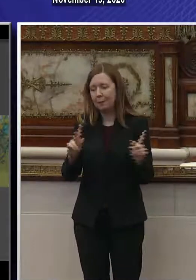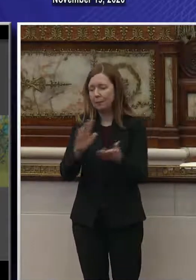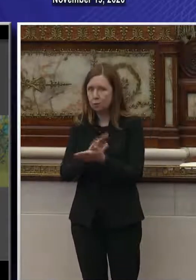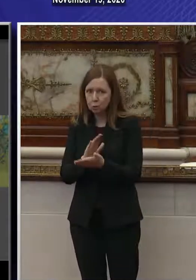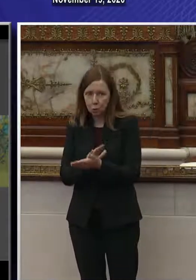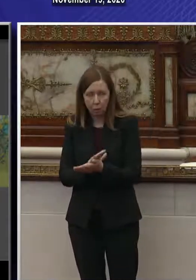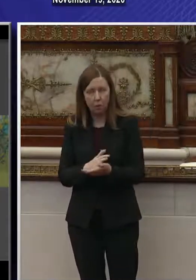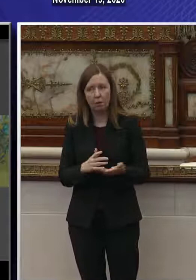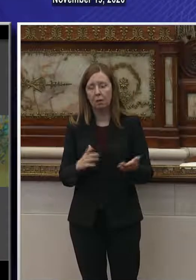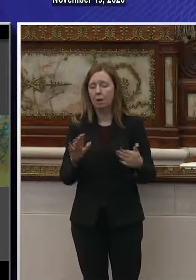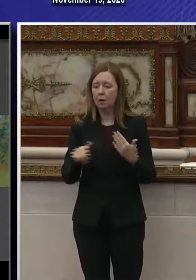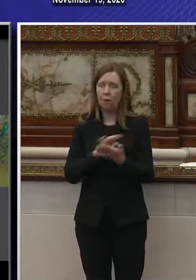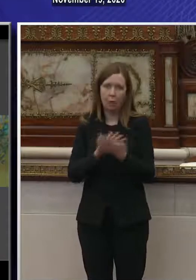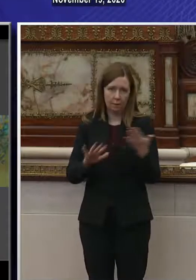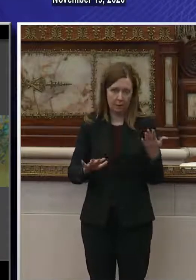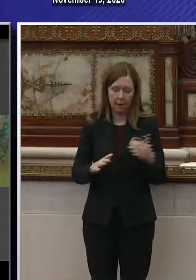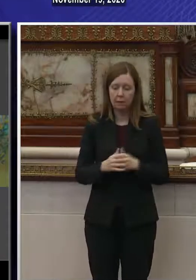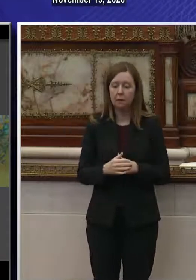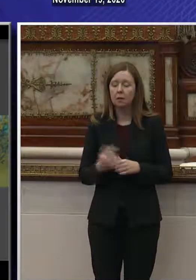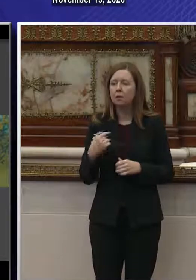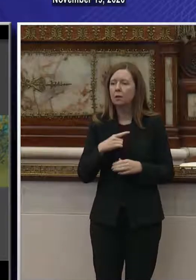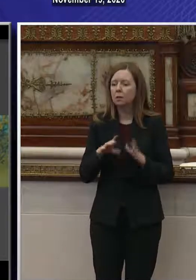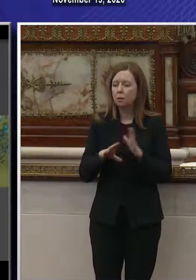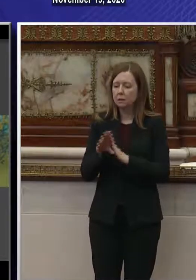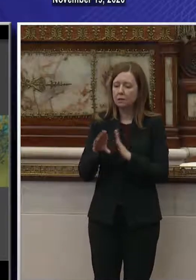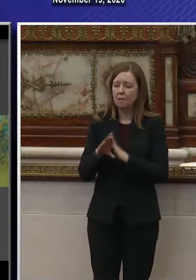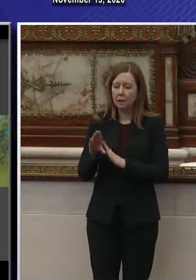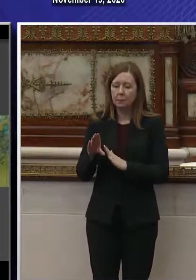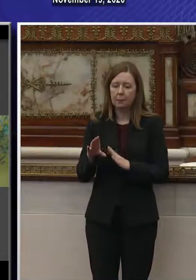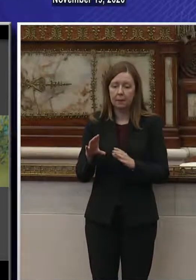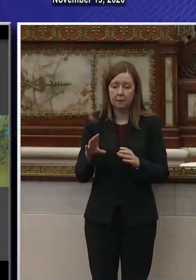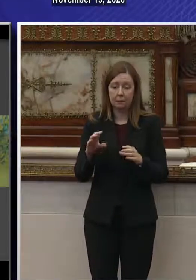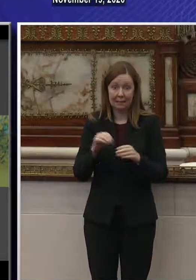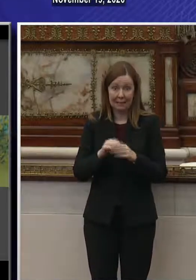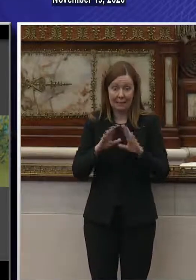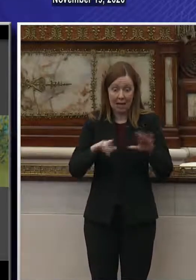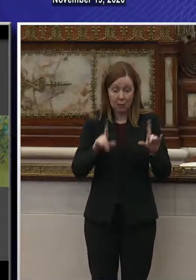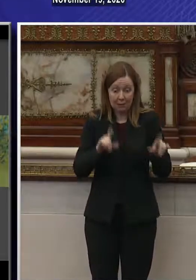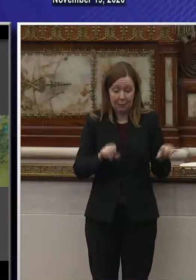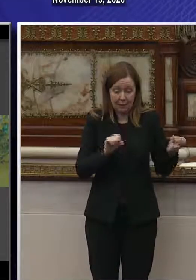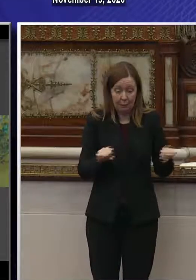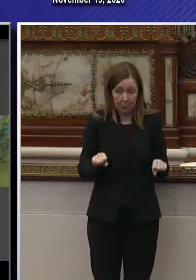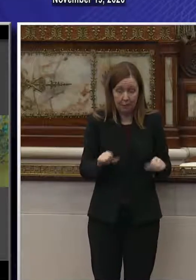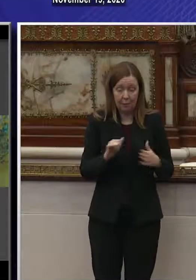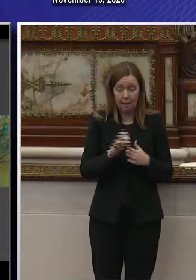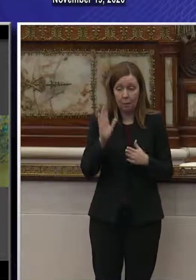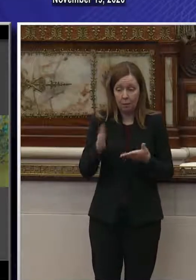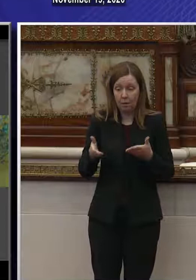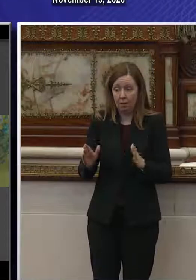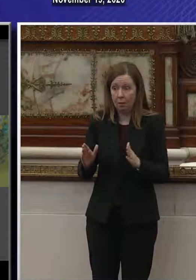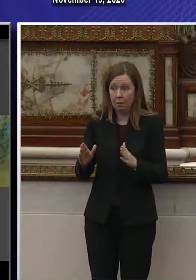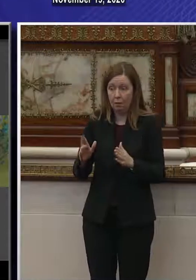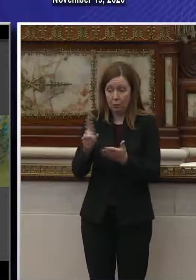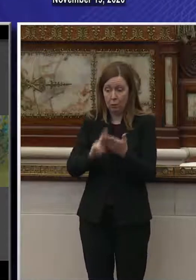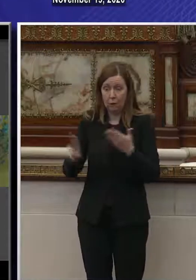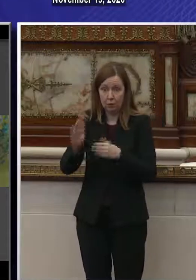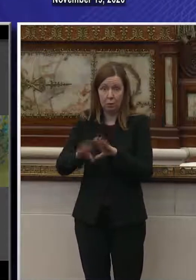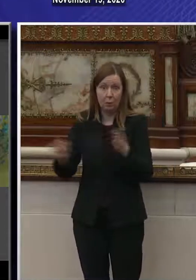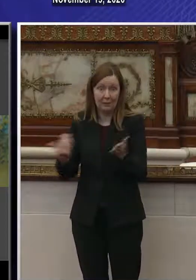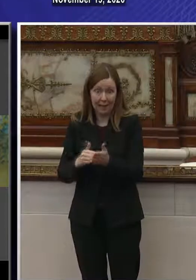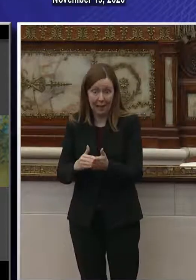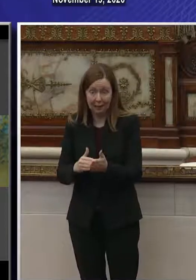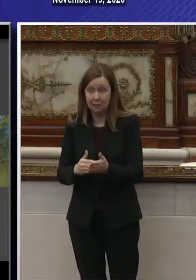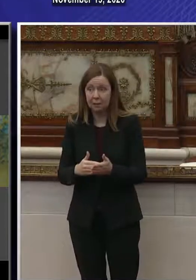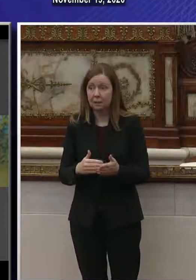school, and all of that. So we're developing in-house testing capability that will enable the university to reopen